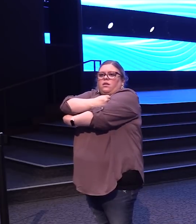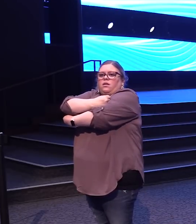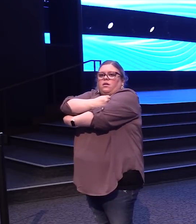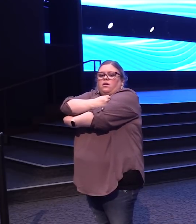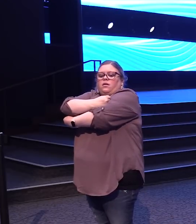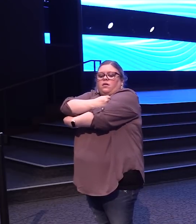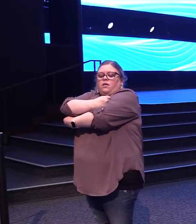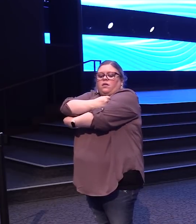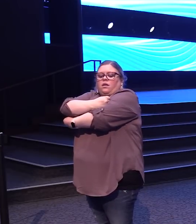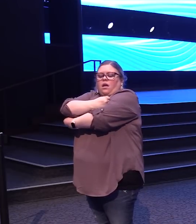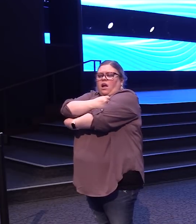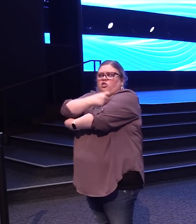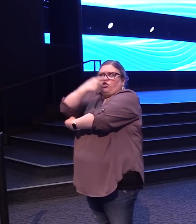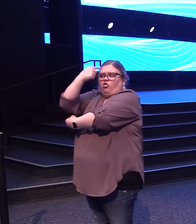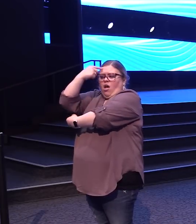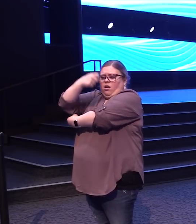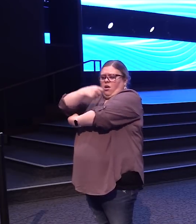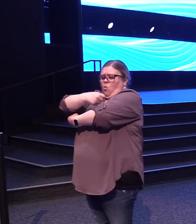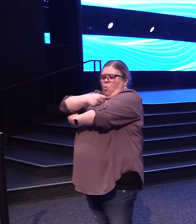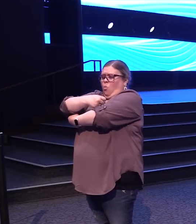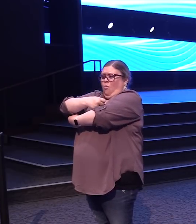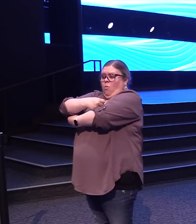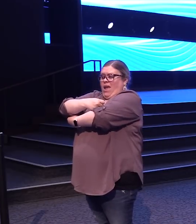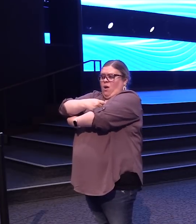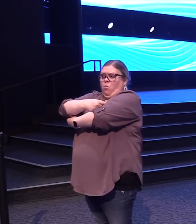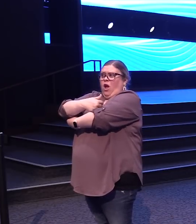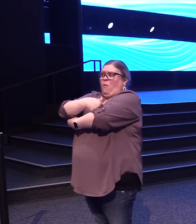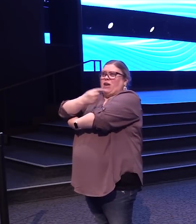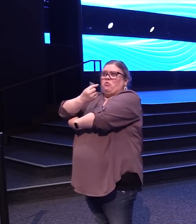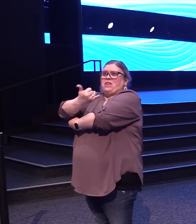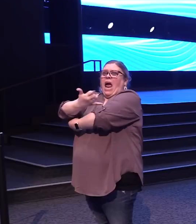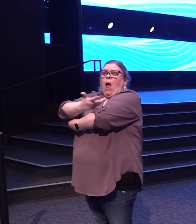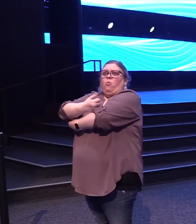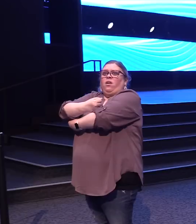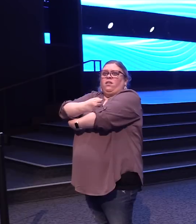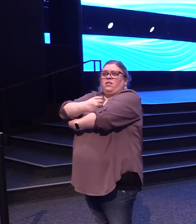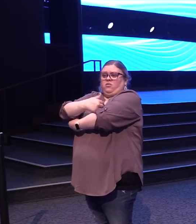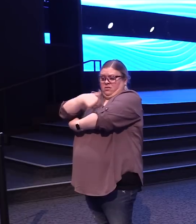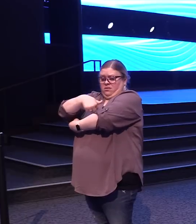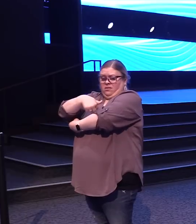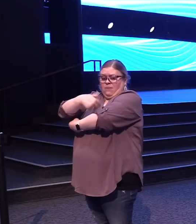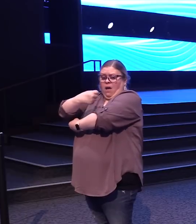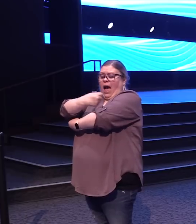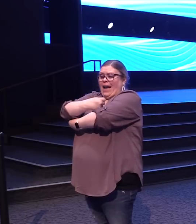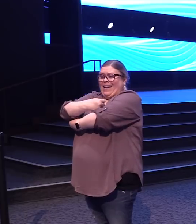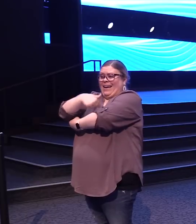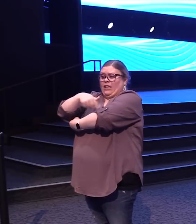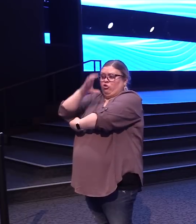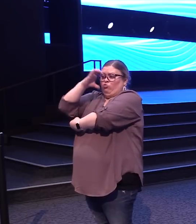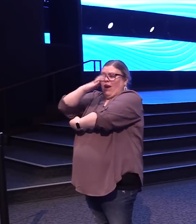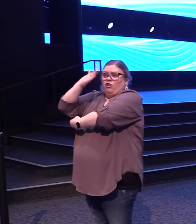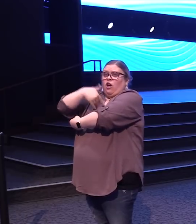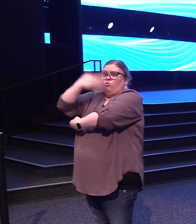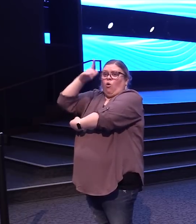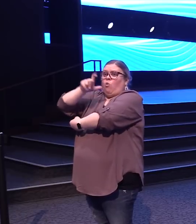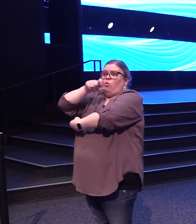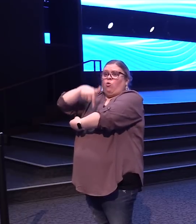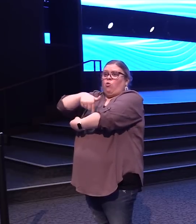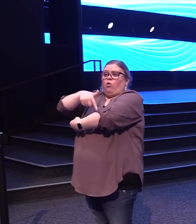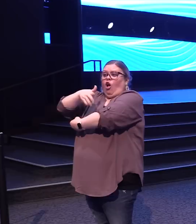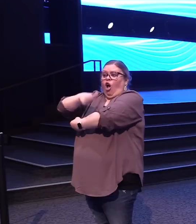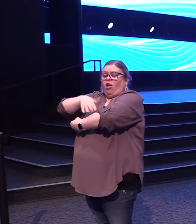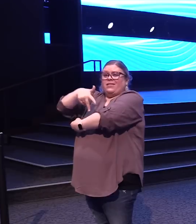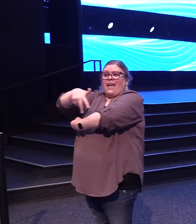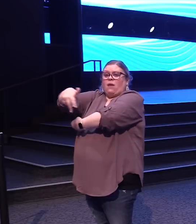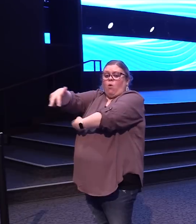and thought to herself, what in the world do I do now? I'm hugging a complete stranger on the pedestrian